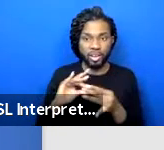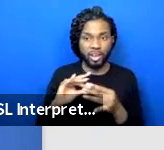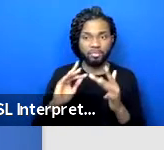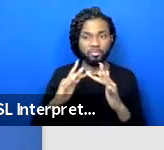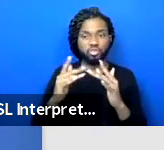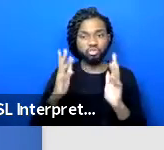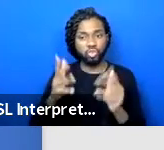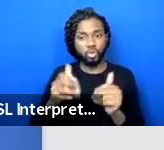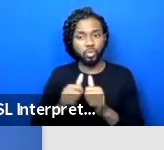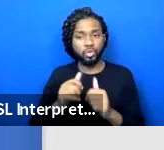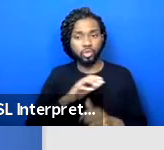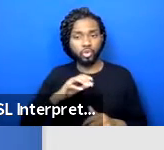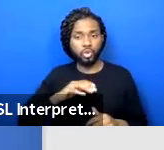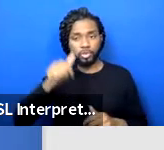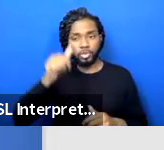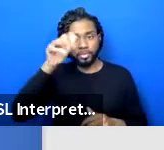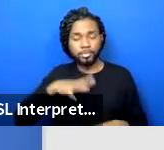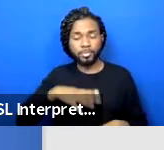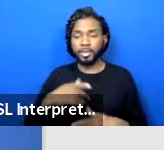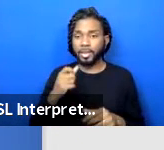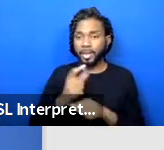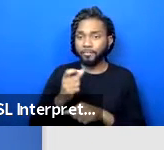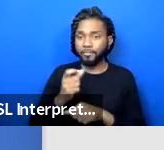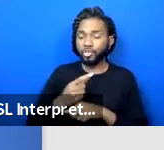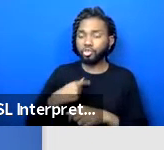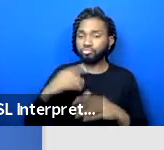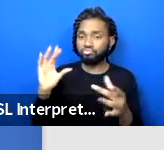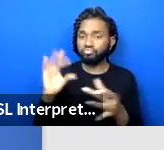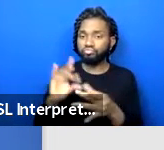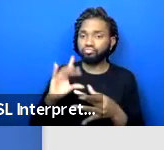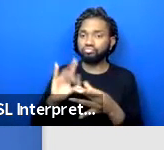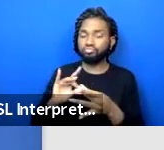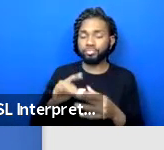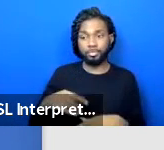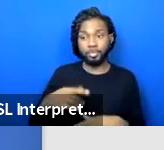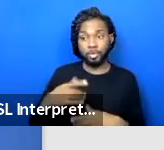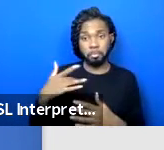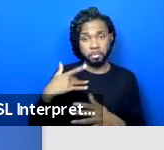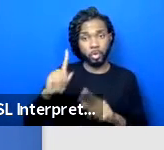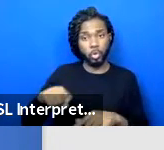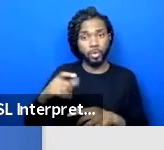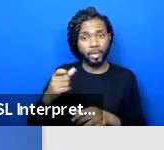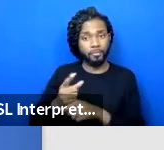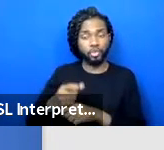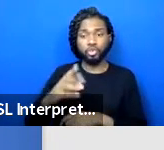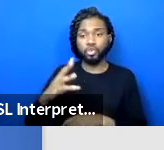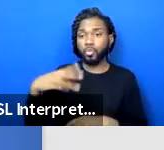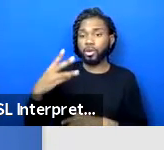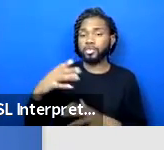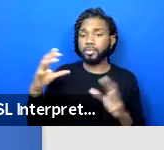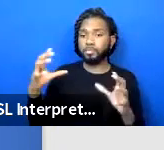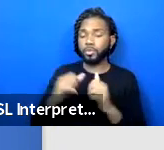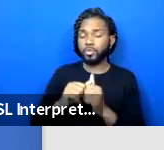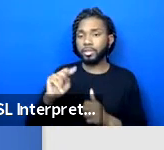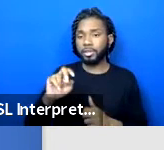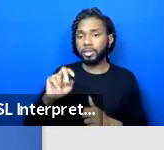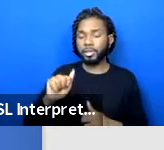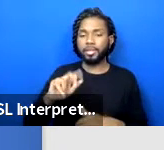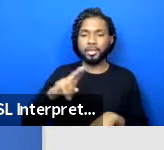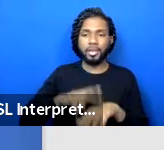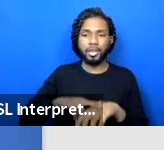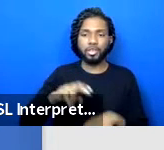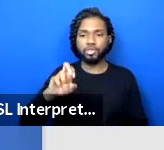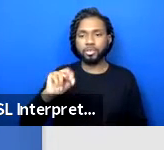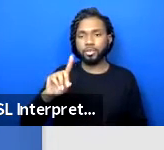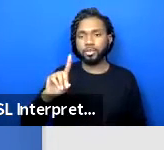congressmen, connecting. Every year we go into Washington, we have a meeting with the National Endowment for the Arts, with all the discipline directors,